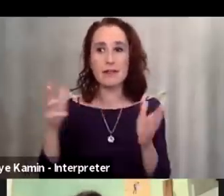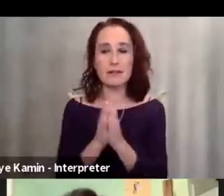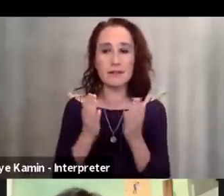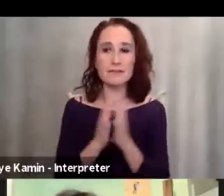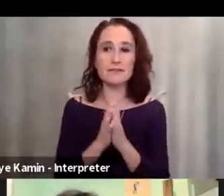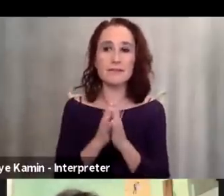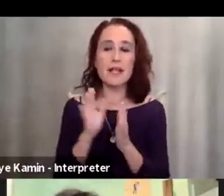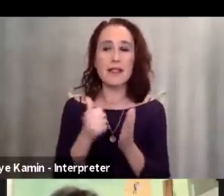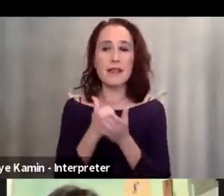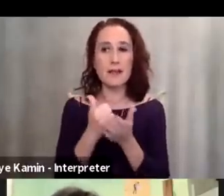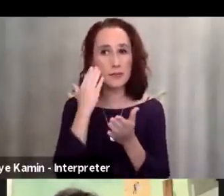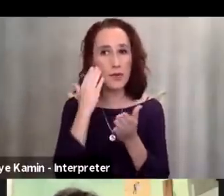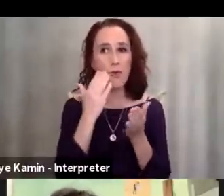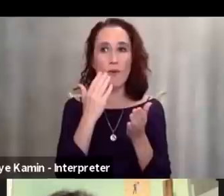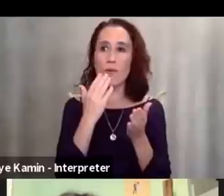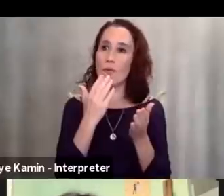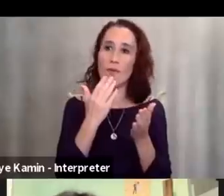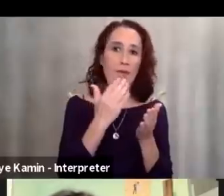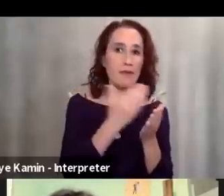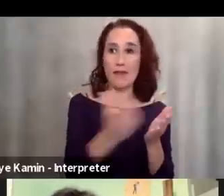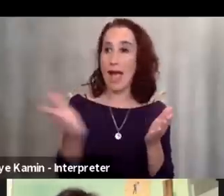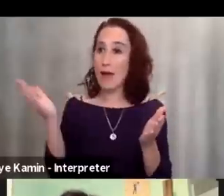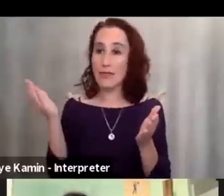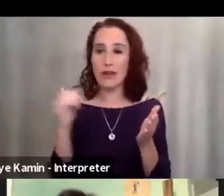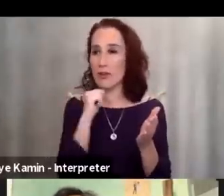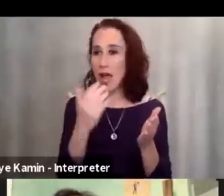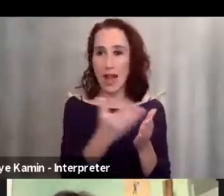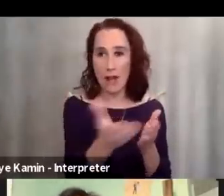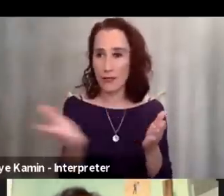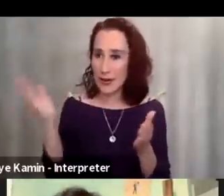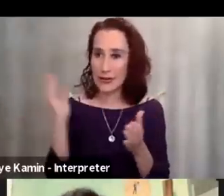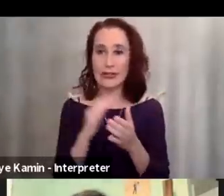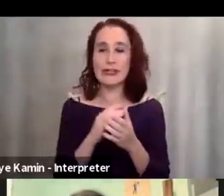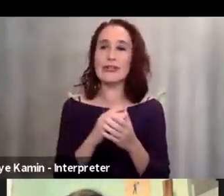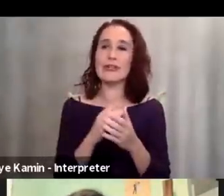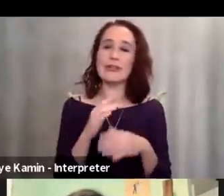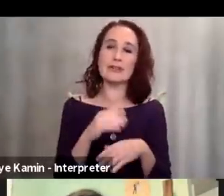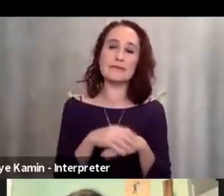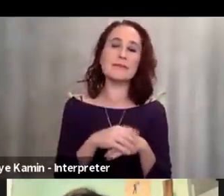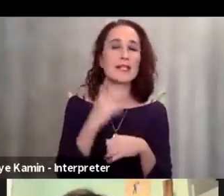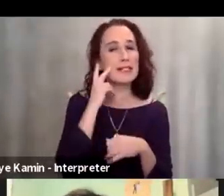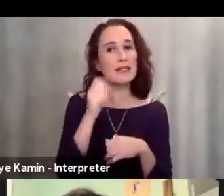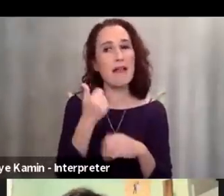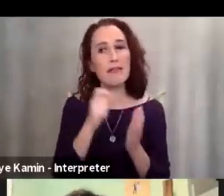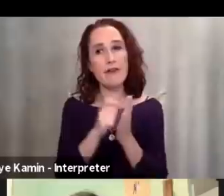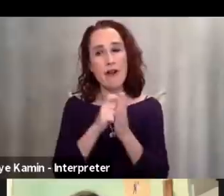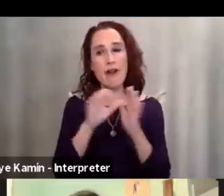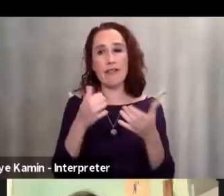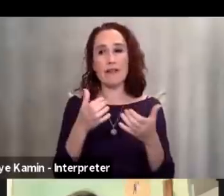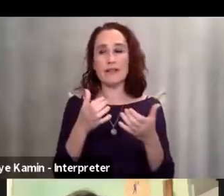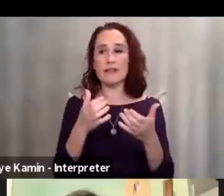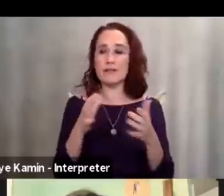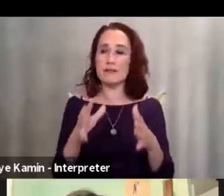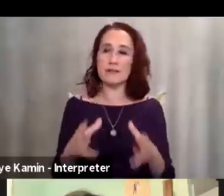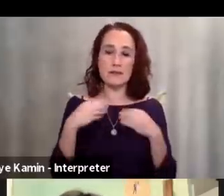really helps you know what's out there. It helps you know what's not out there. And it helps you see how other authors tackle voice. Like